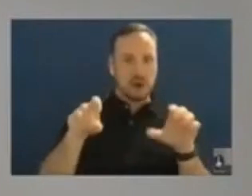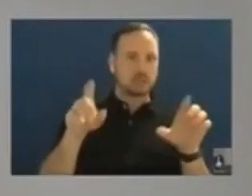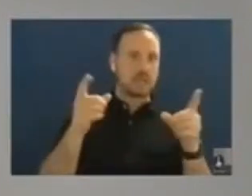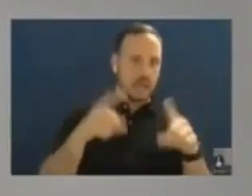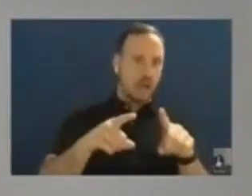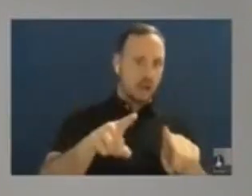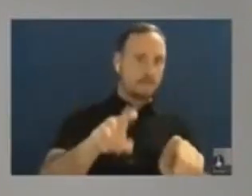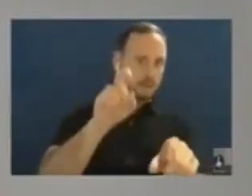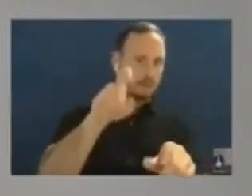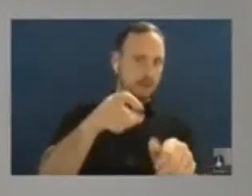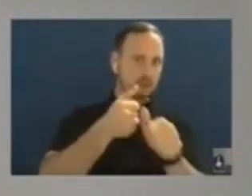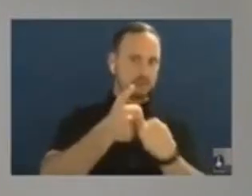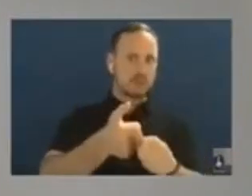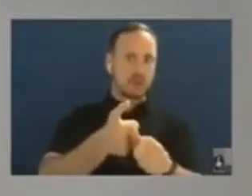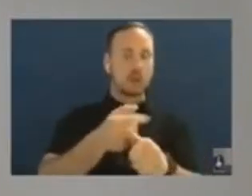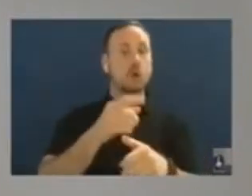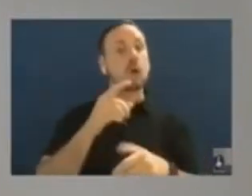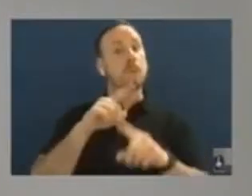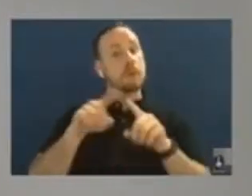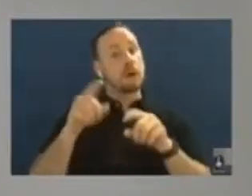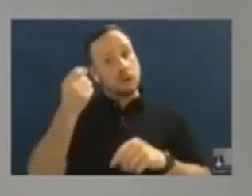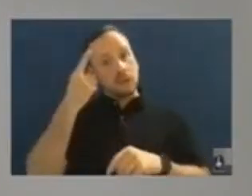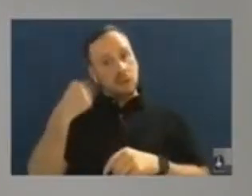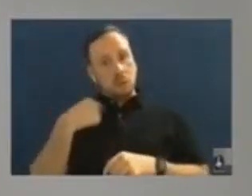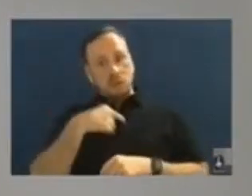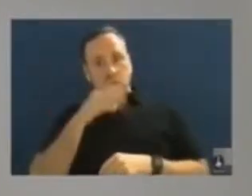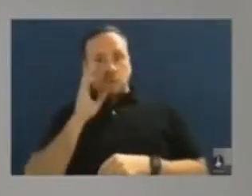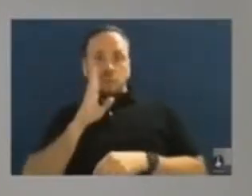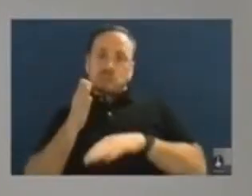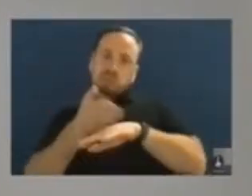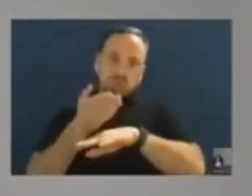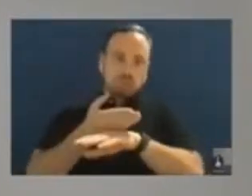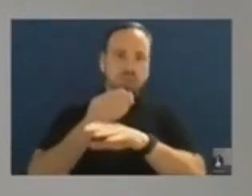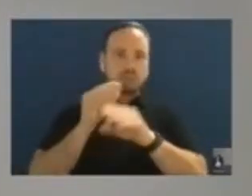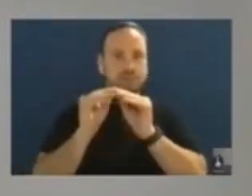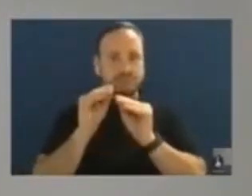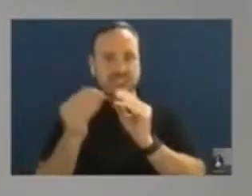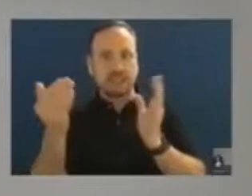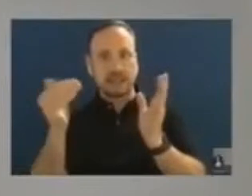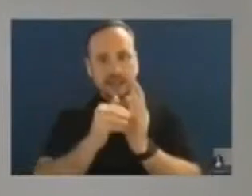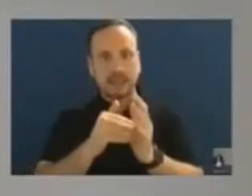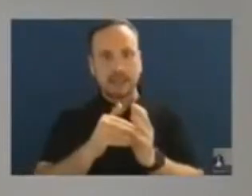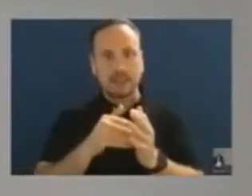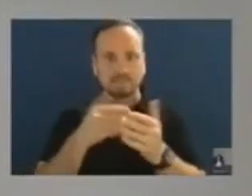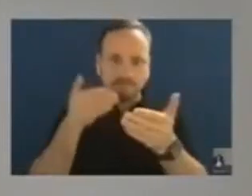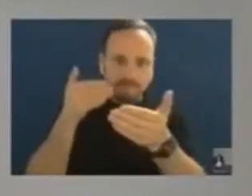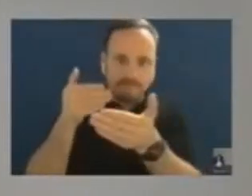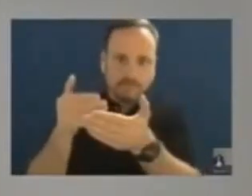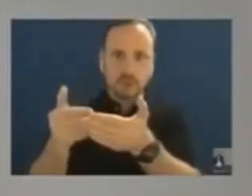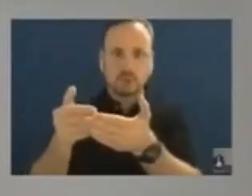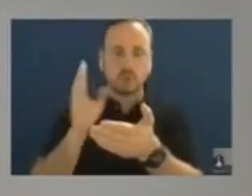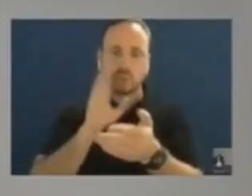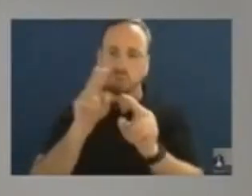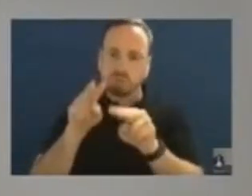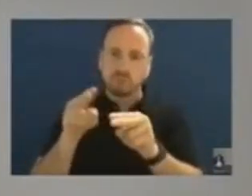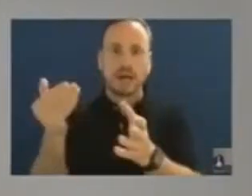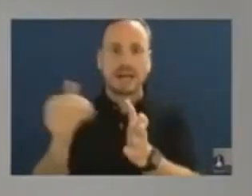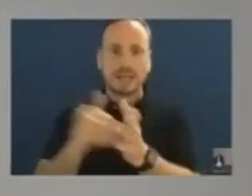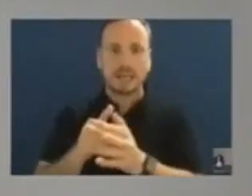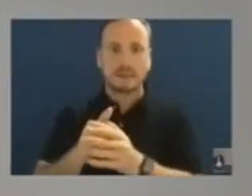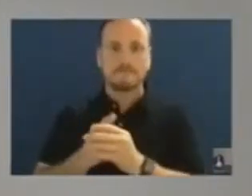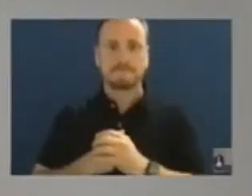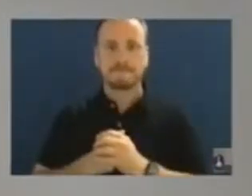be revamped again as we get closer to the day. We're actually, because we're actually having to